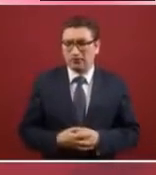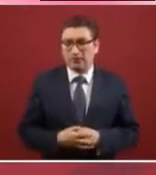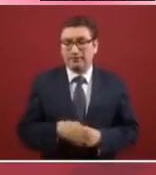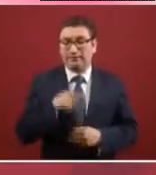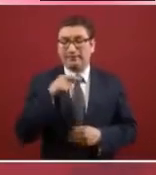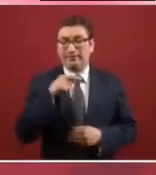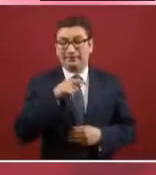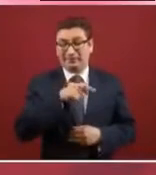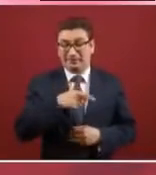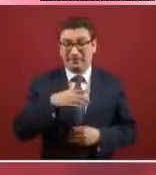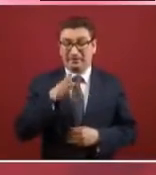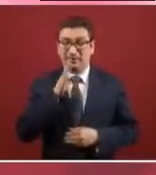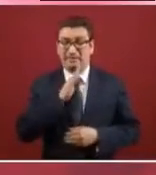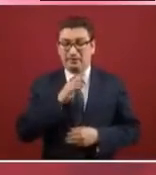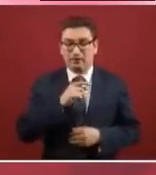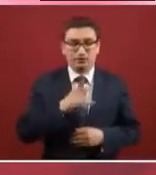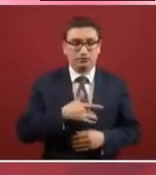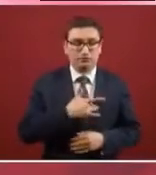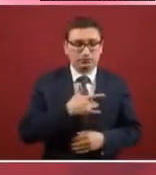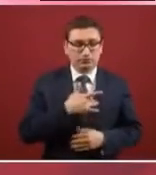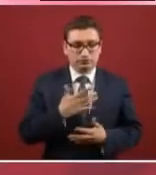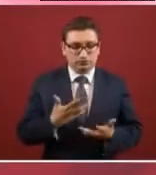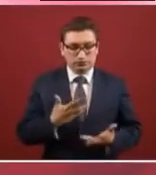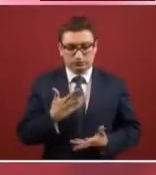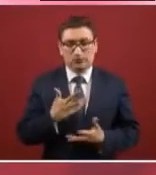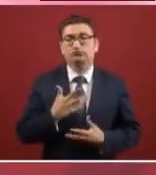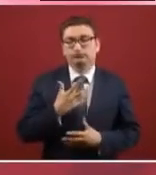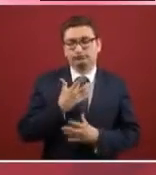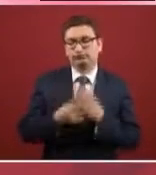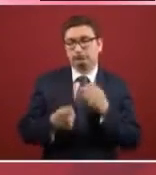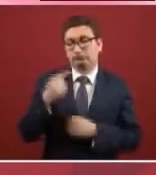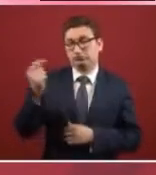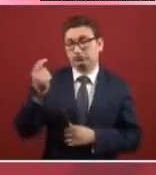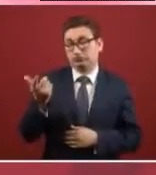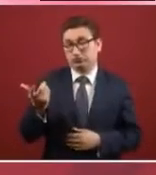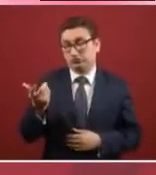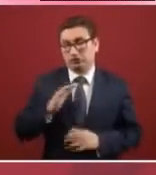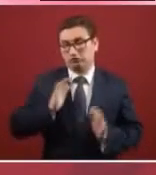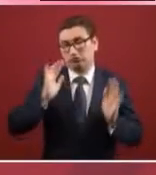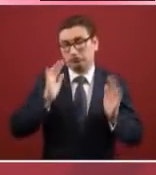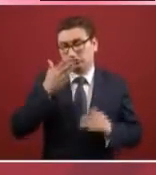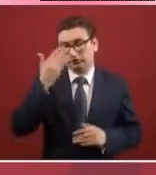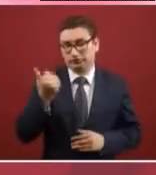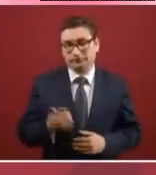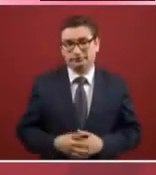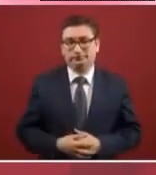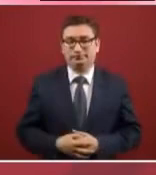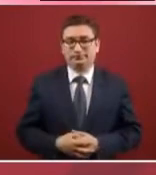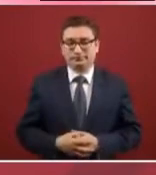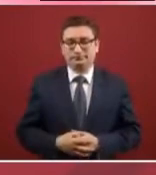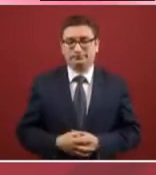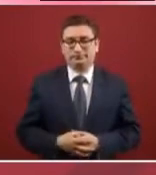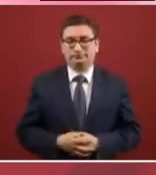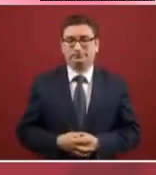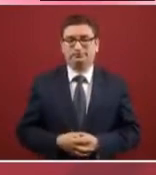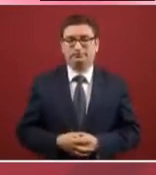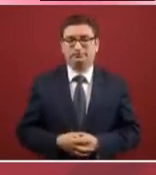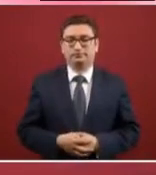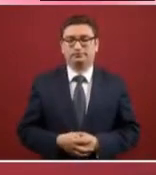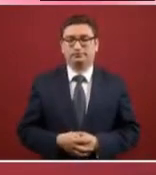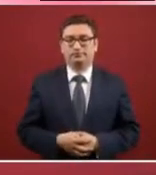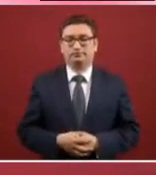they pushed him up, because he felt bad. ¿Quién sabe? Or who knows why. Había que ver.